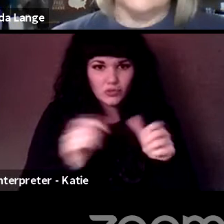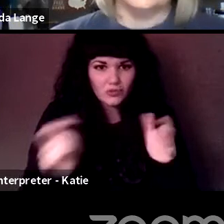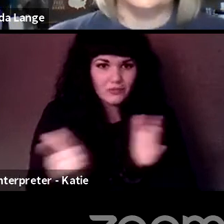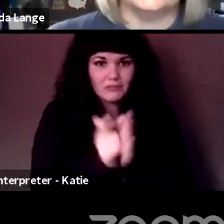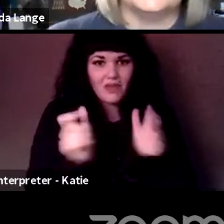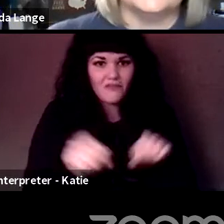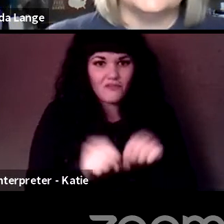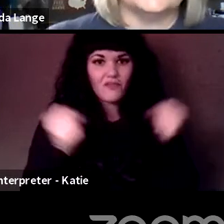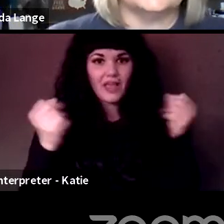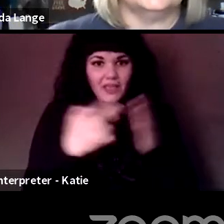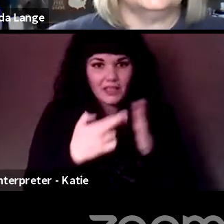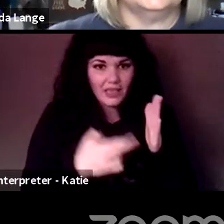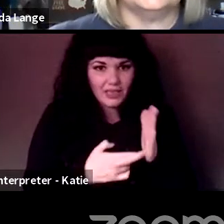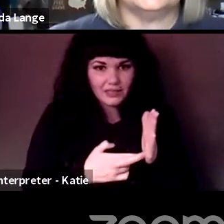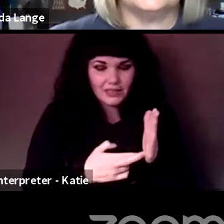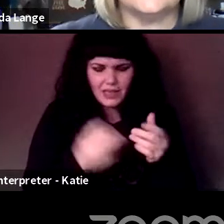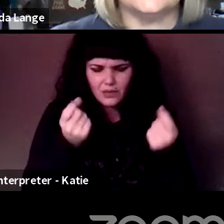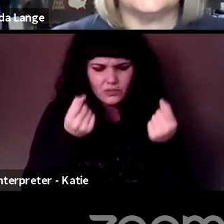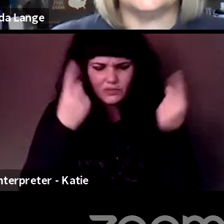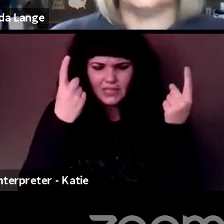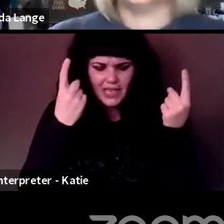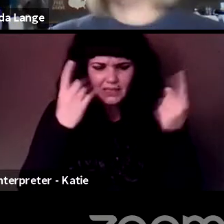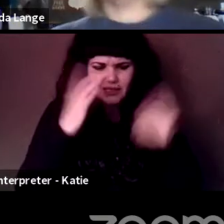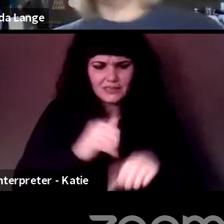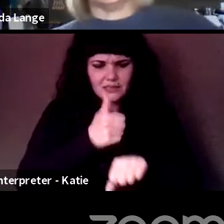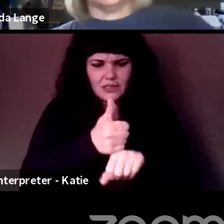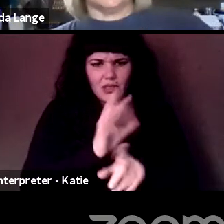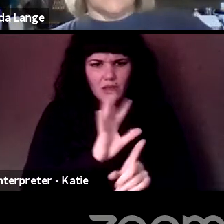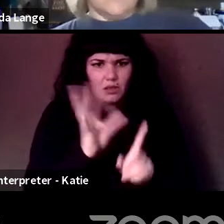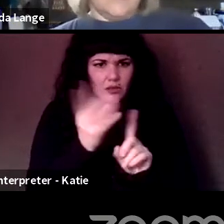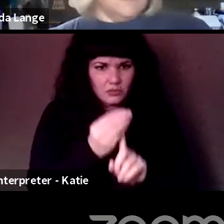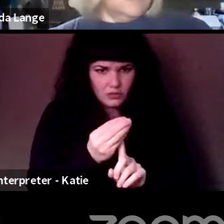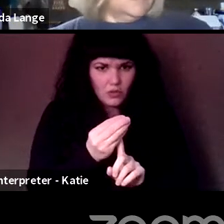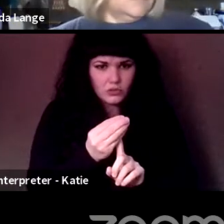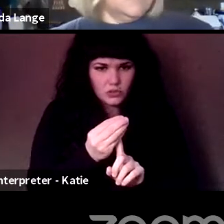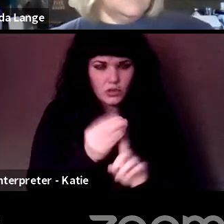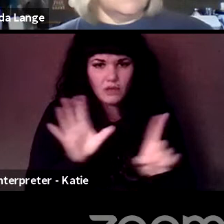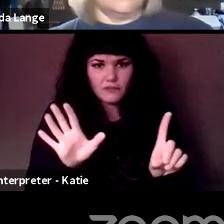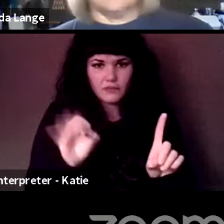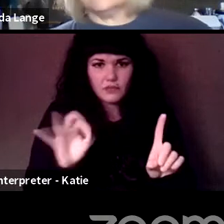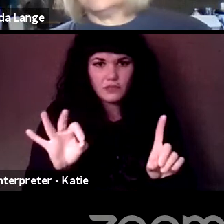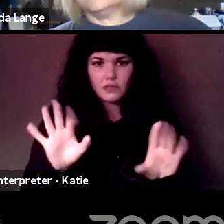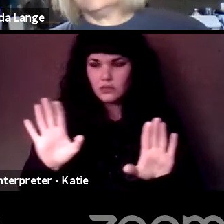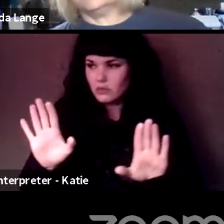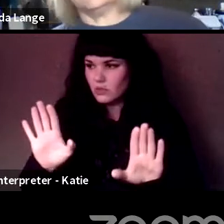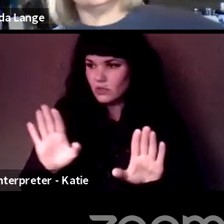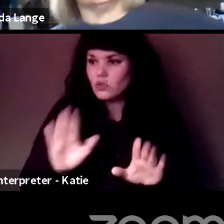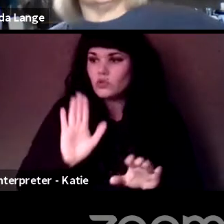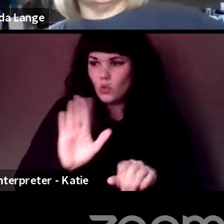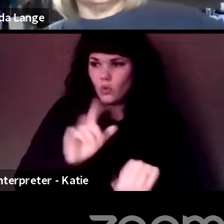don't understand. It's like creating a culture of. Your like the guy allotted 2 said. minutes has ended, Mr. Gallant.